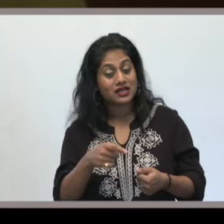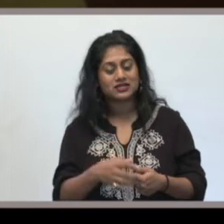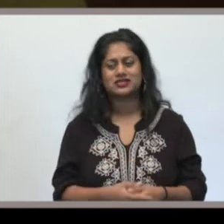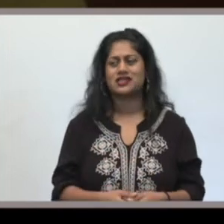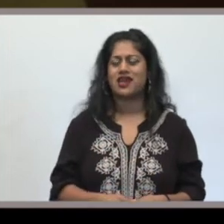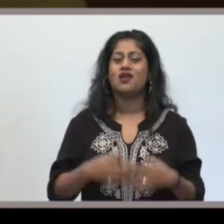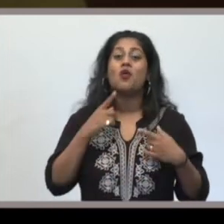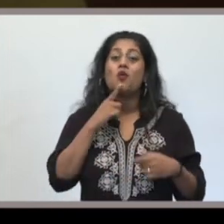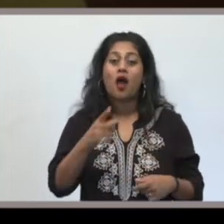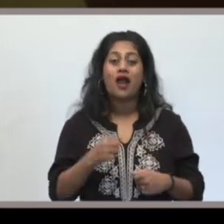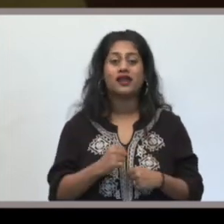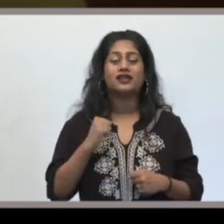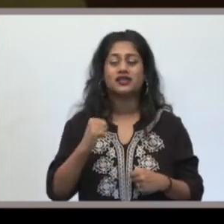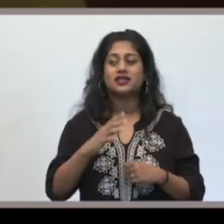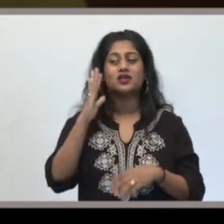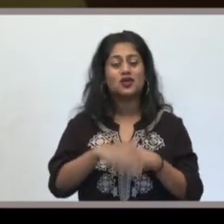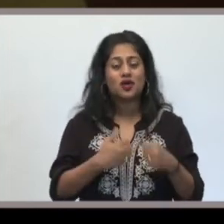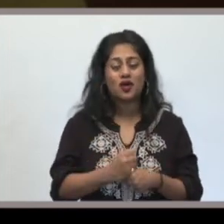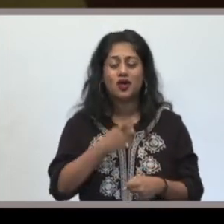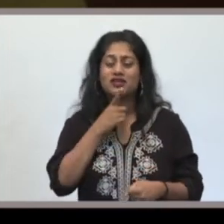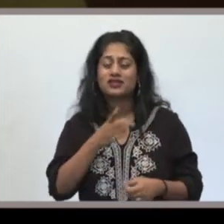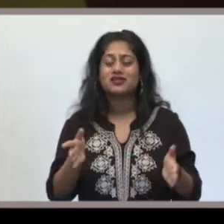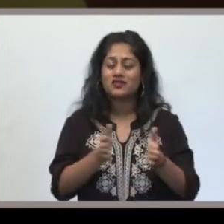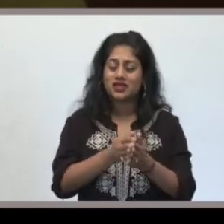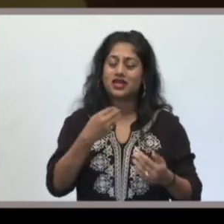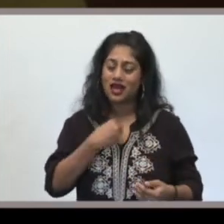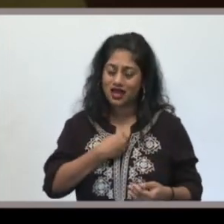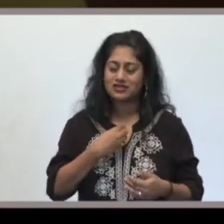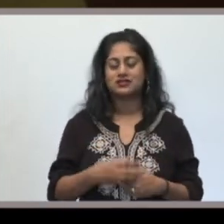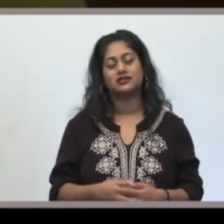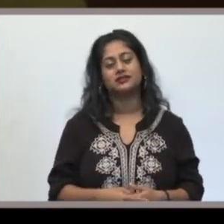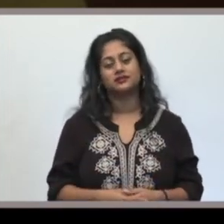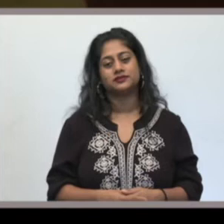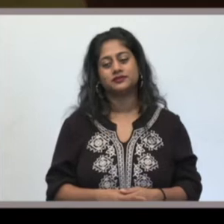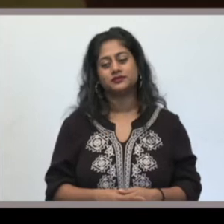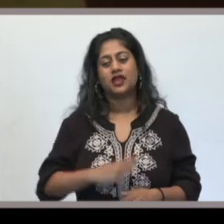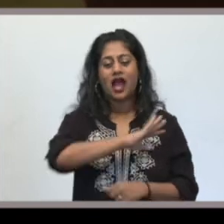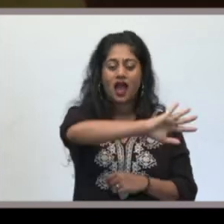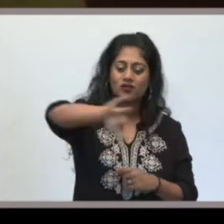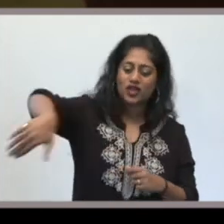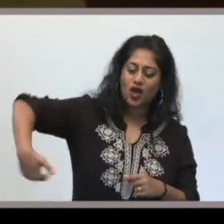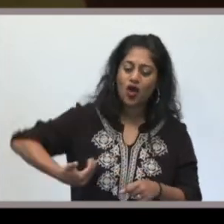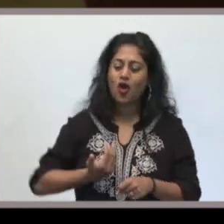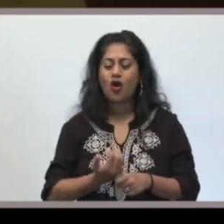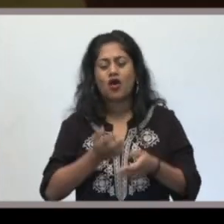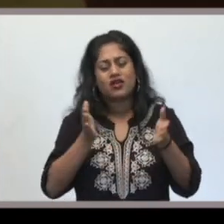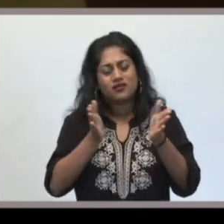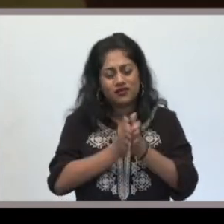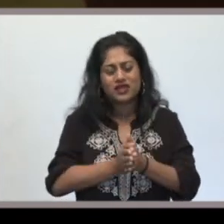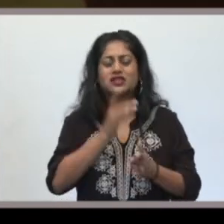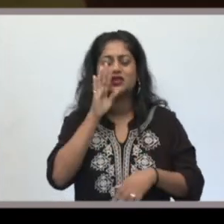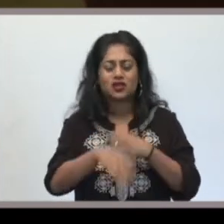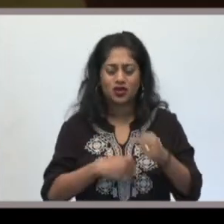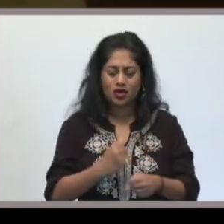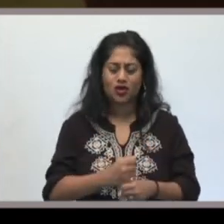again. He says, "Blessed are those who mourn, for they will be comforted."